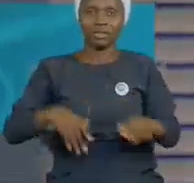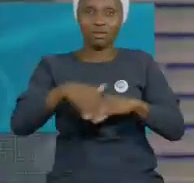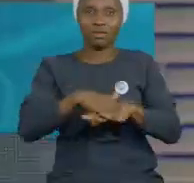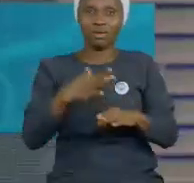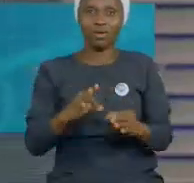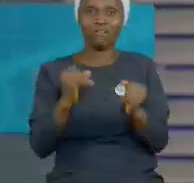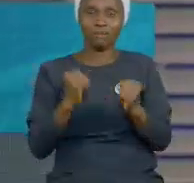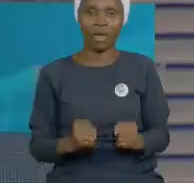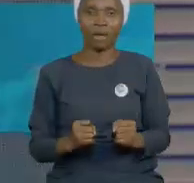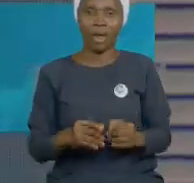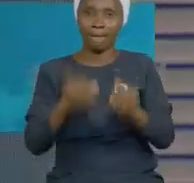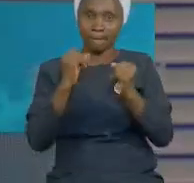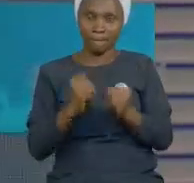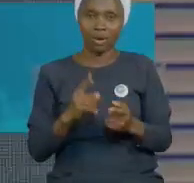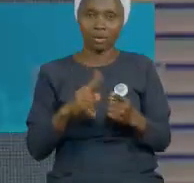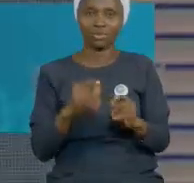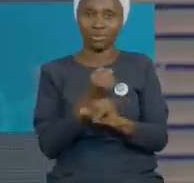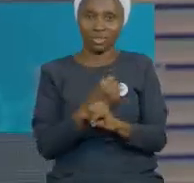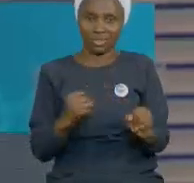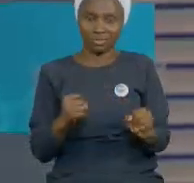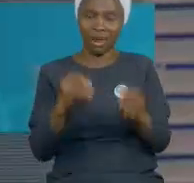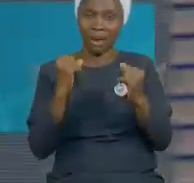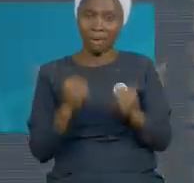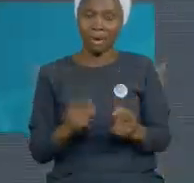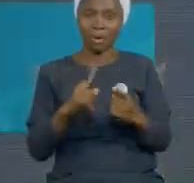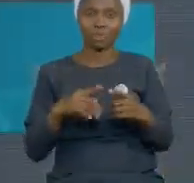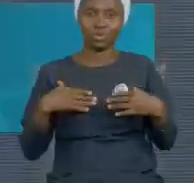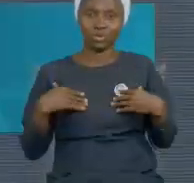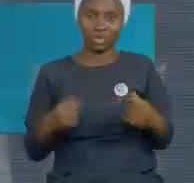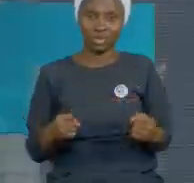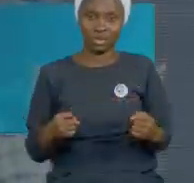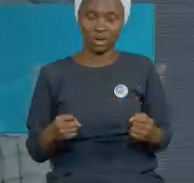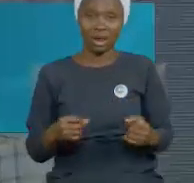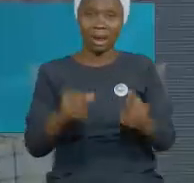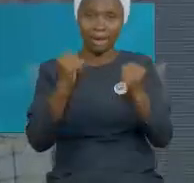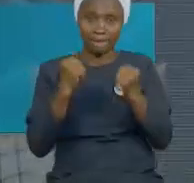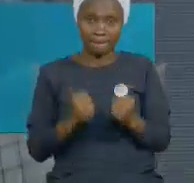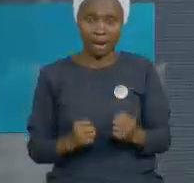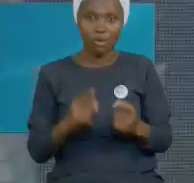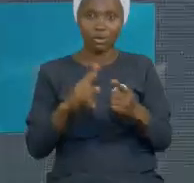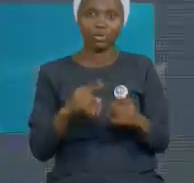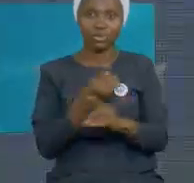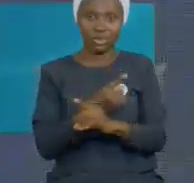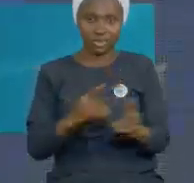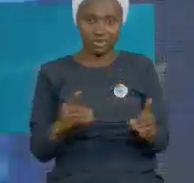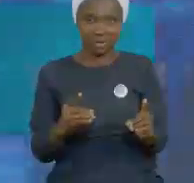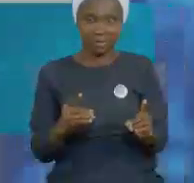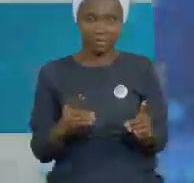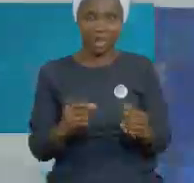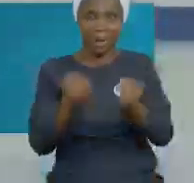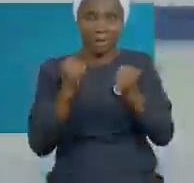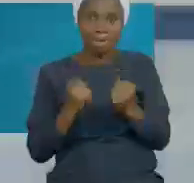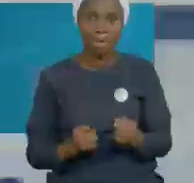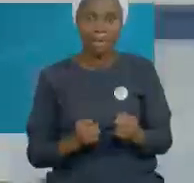Power to save. Power to heal. Power to deliver. Power